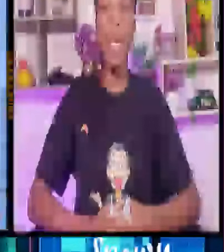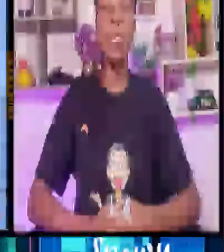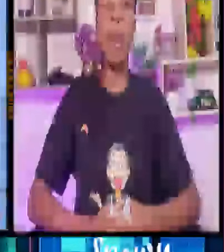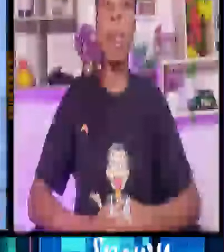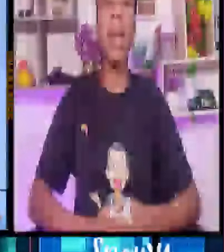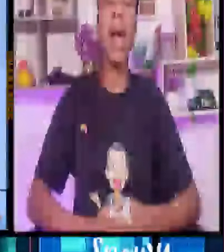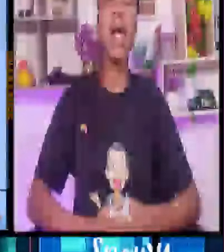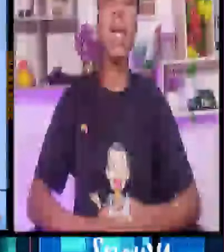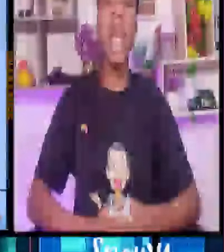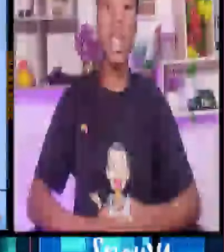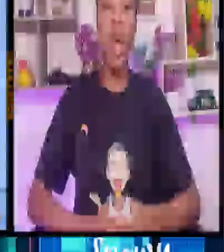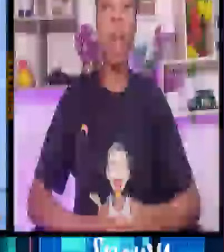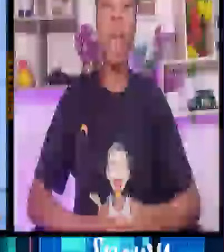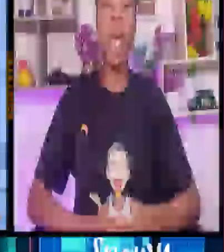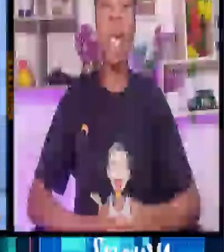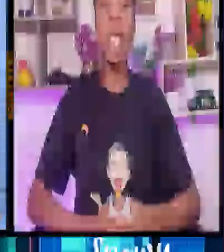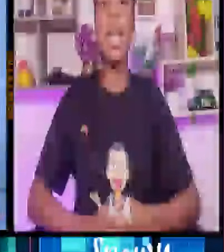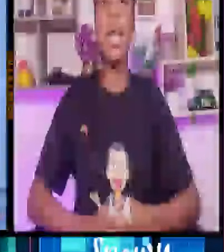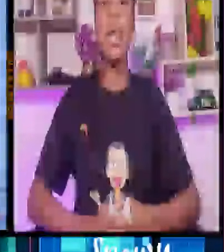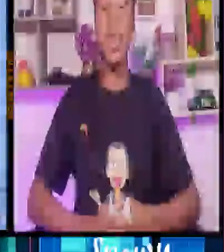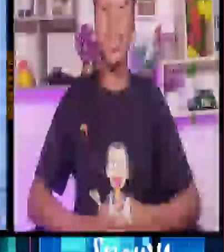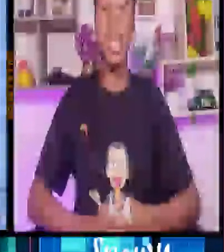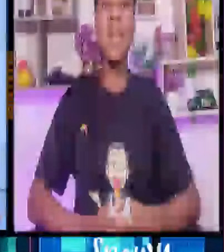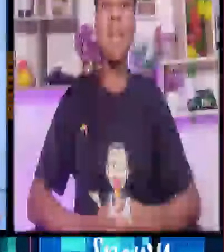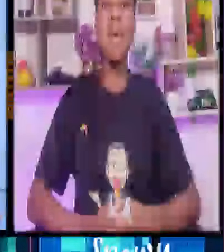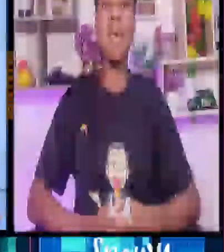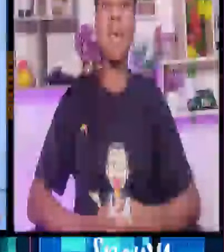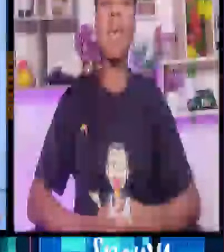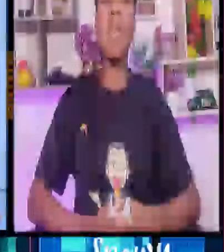ebeka on subscribe ya subscribe na hit